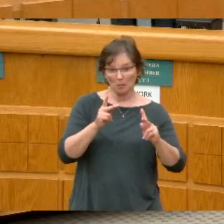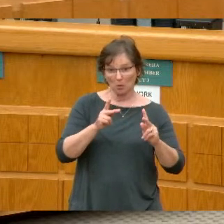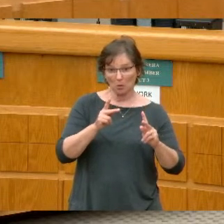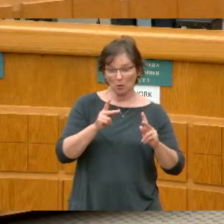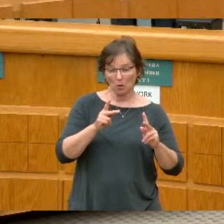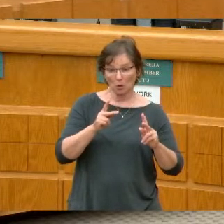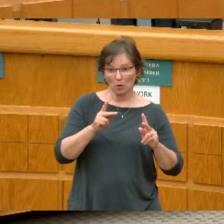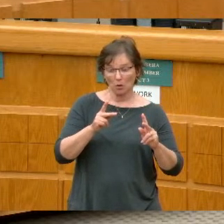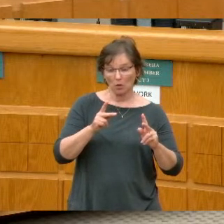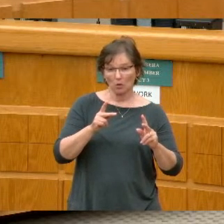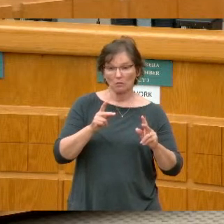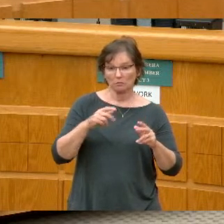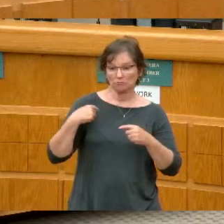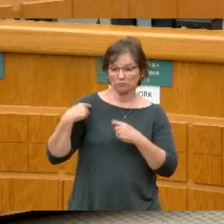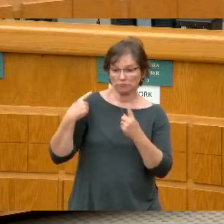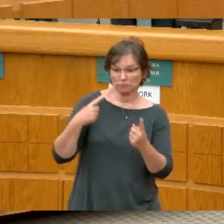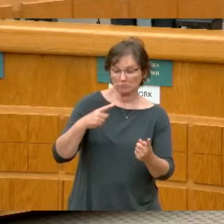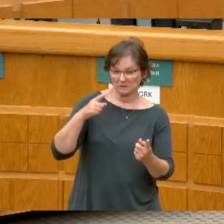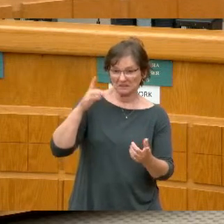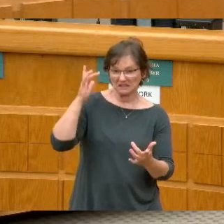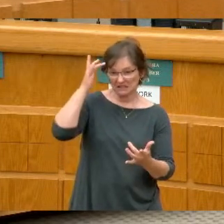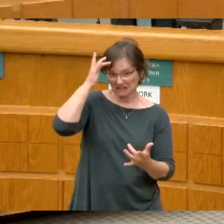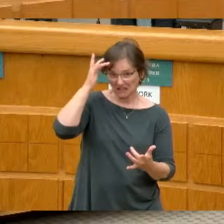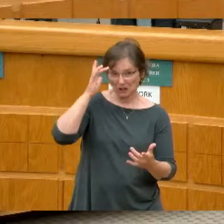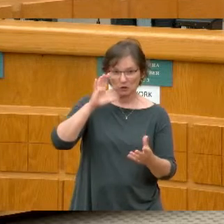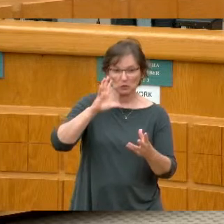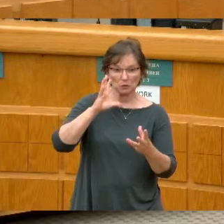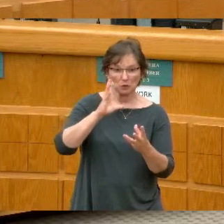trend. Next slide, please.